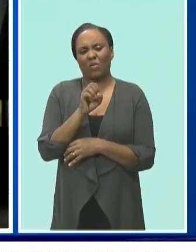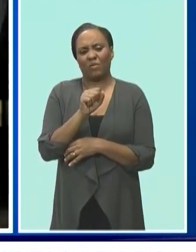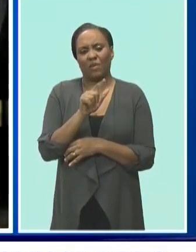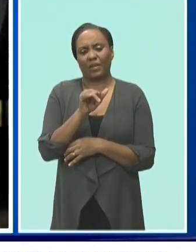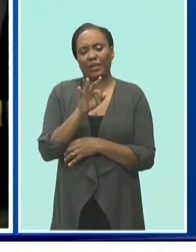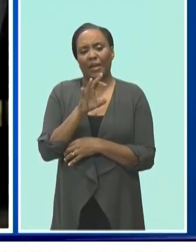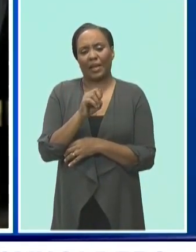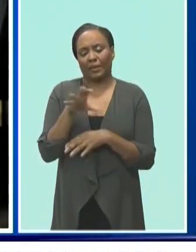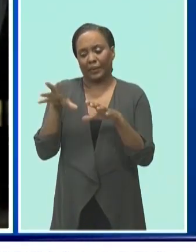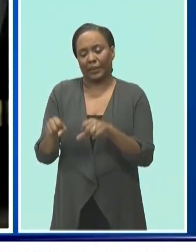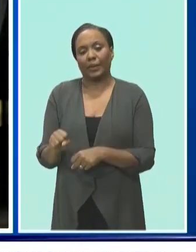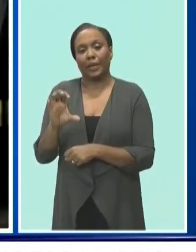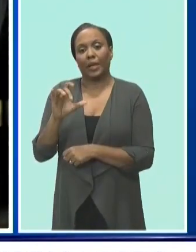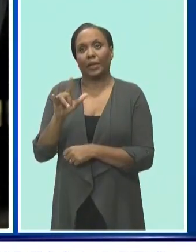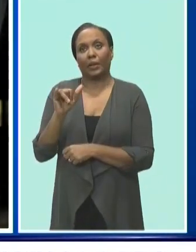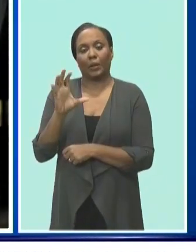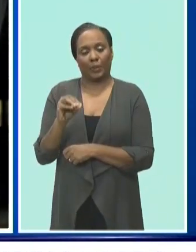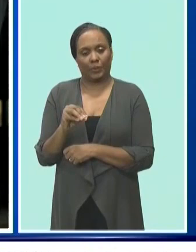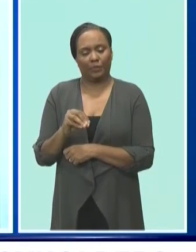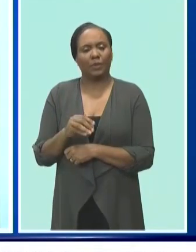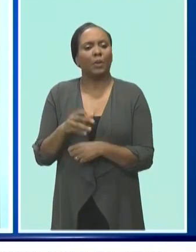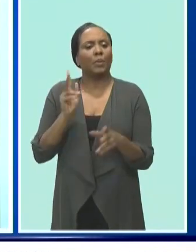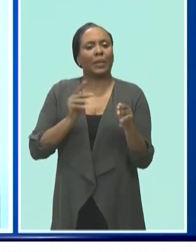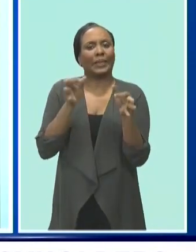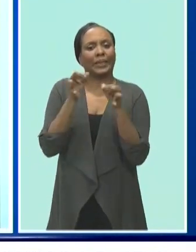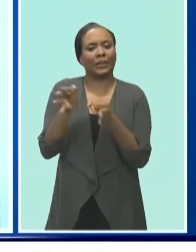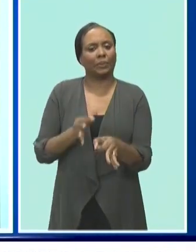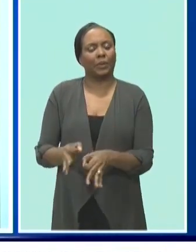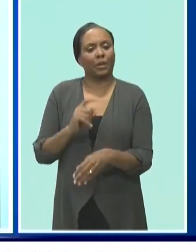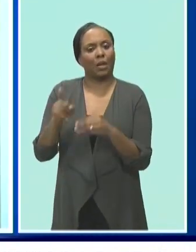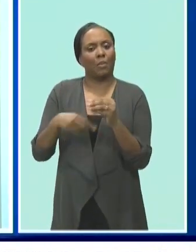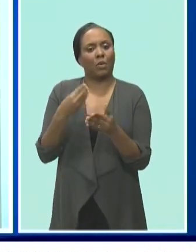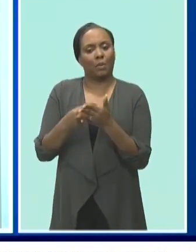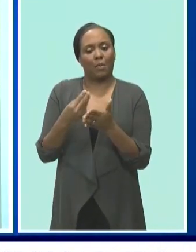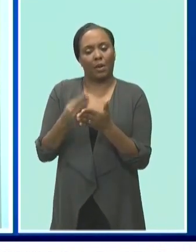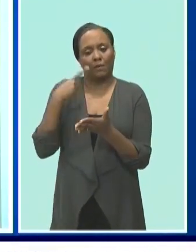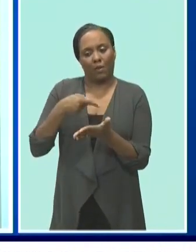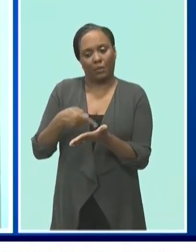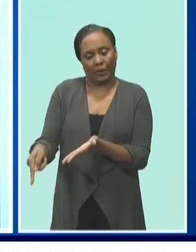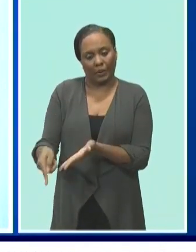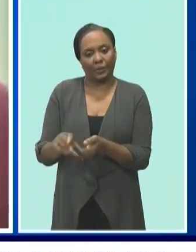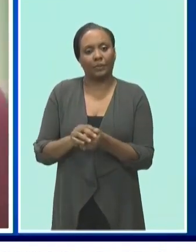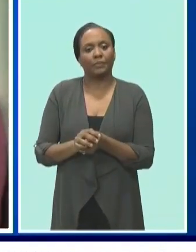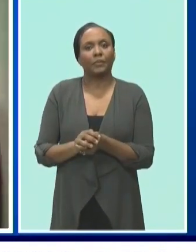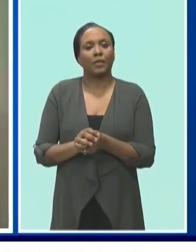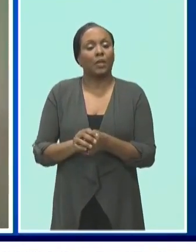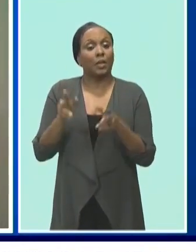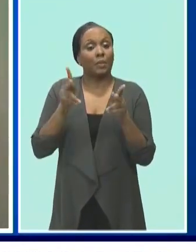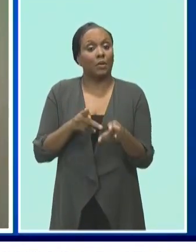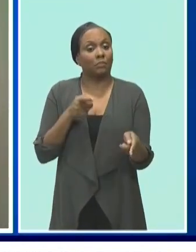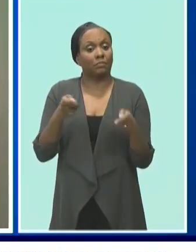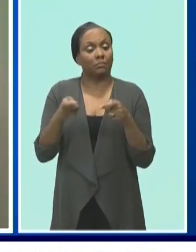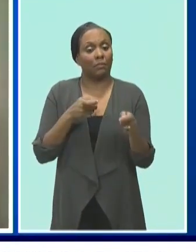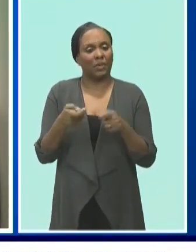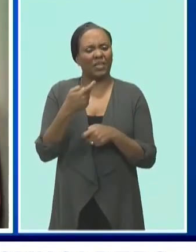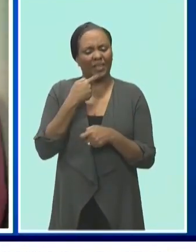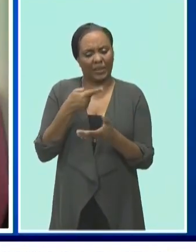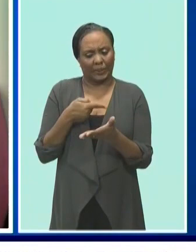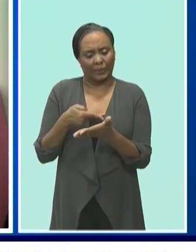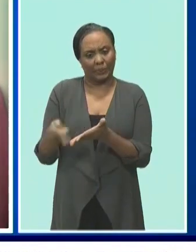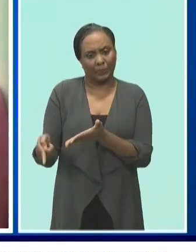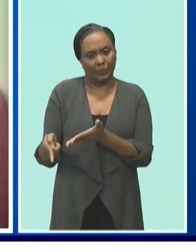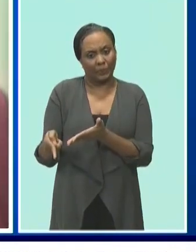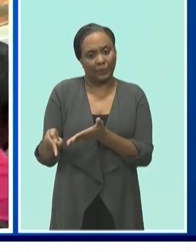policy, which includes the issuance of bonds. Chairman of Resolution Life, Tony Hoyes, says the company started making payments at